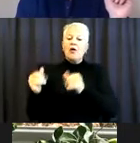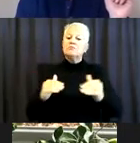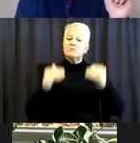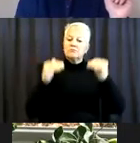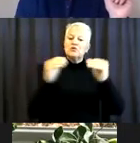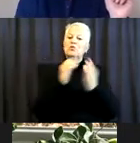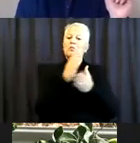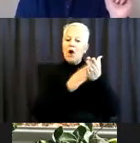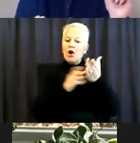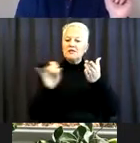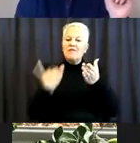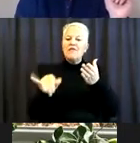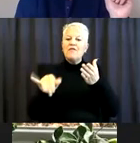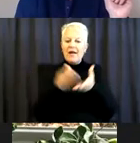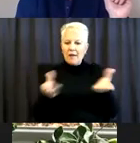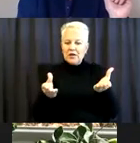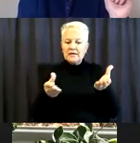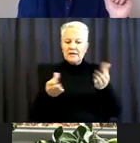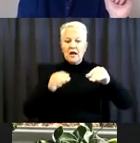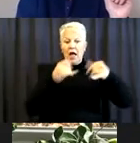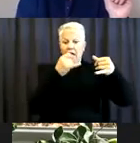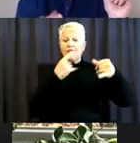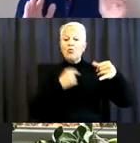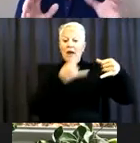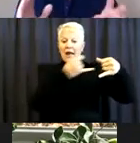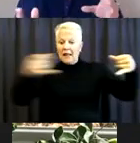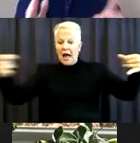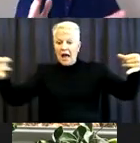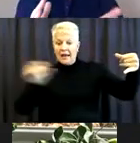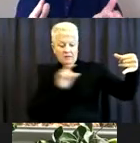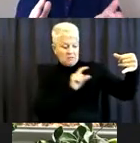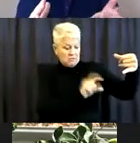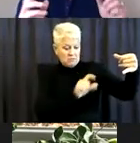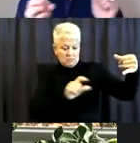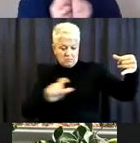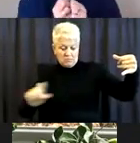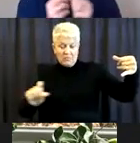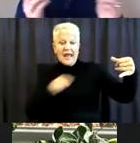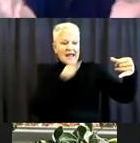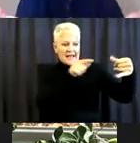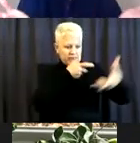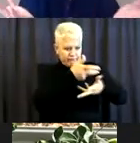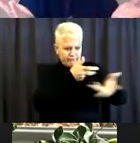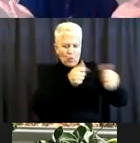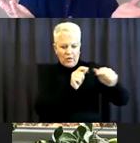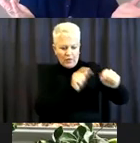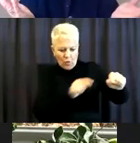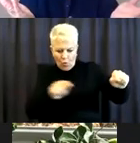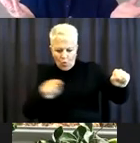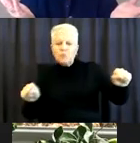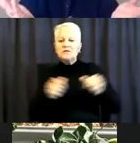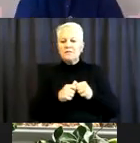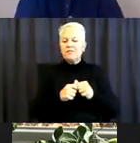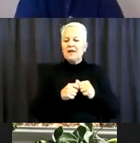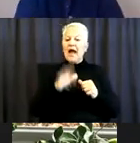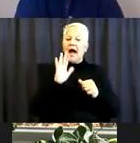object. And so down below the red line is meant to be his interaction area. And of course it is,